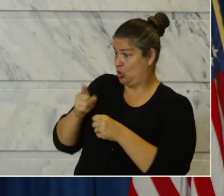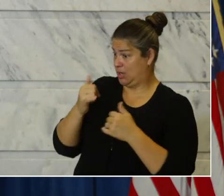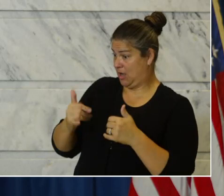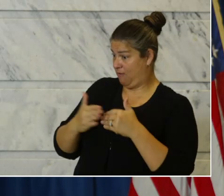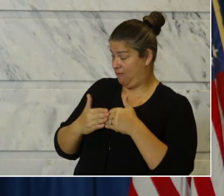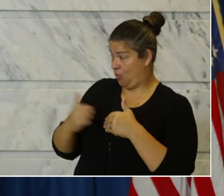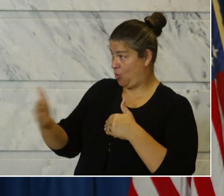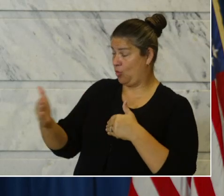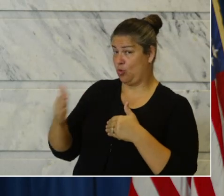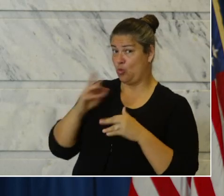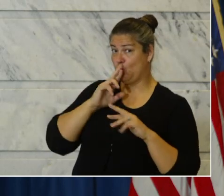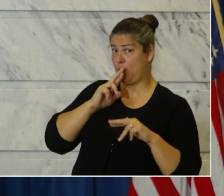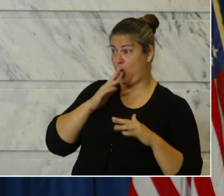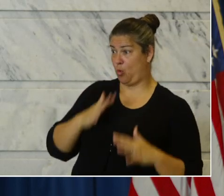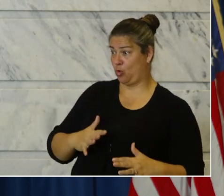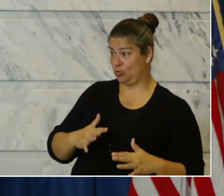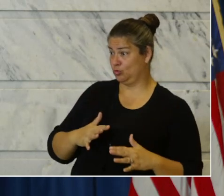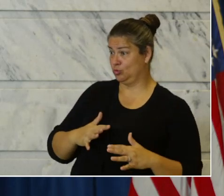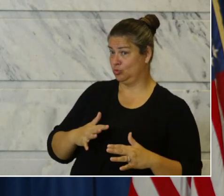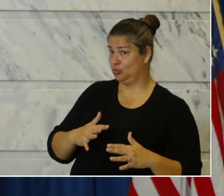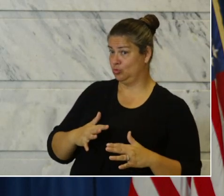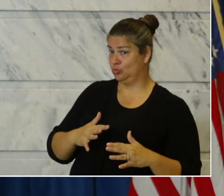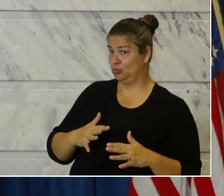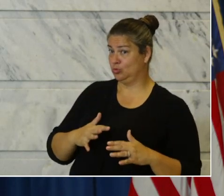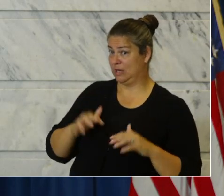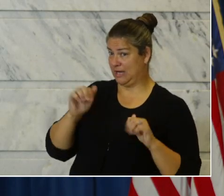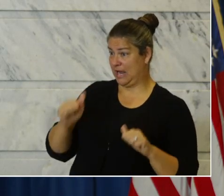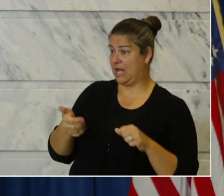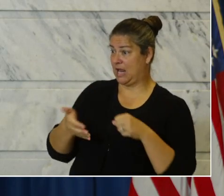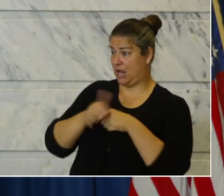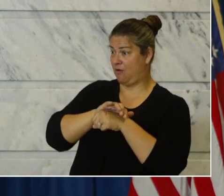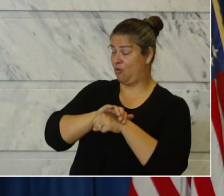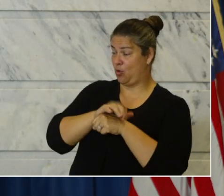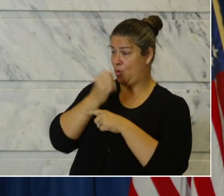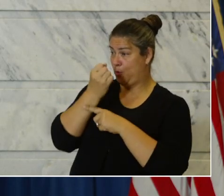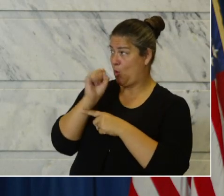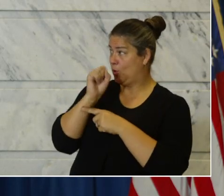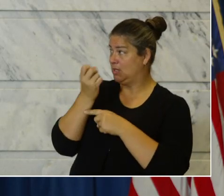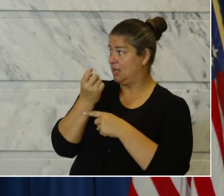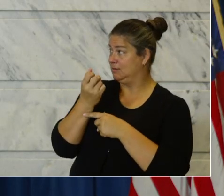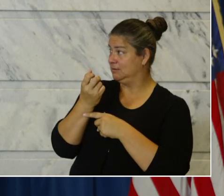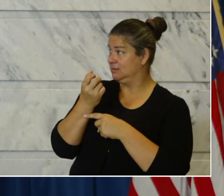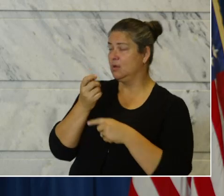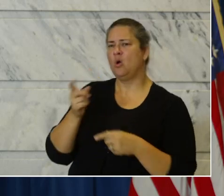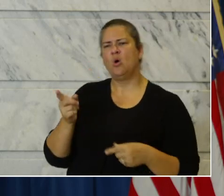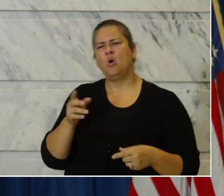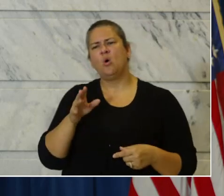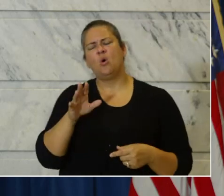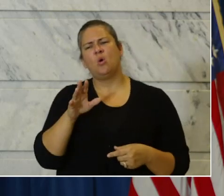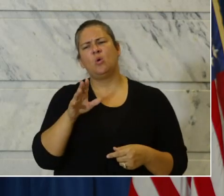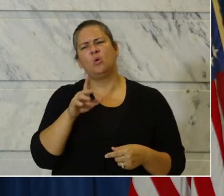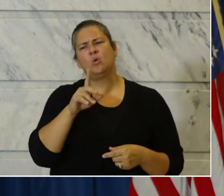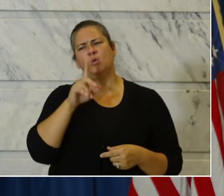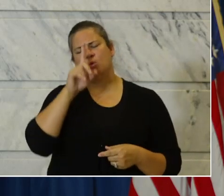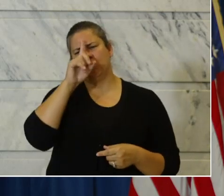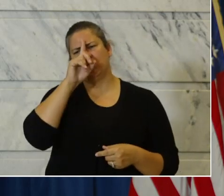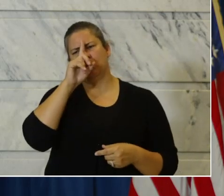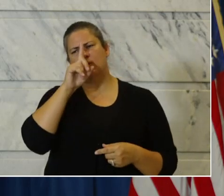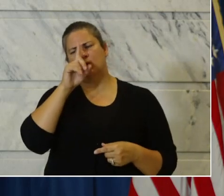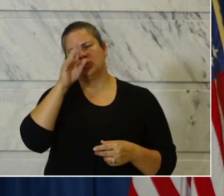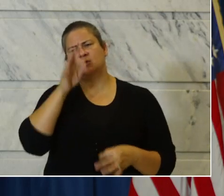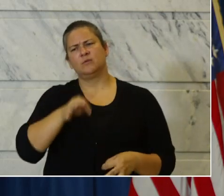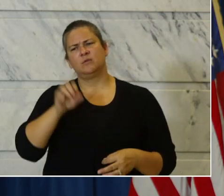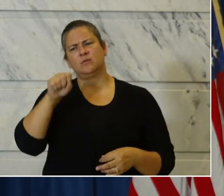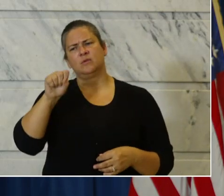forward, journalists will be removed from the curfew and can cover the protests that are happening after Well, certainly, I believe that, that